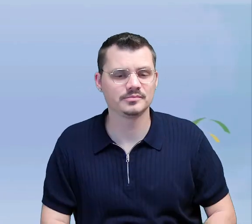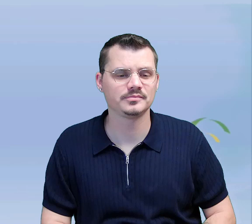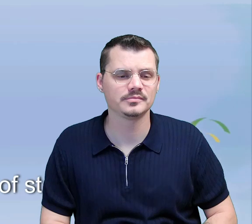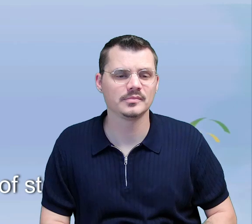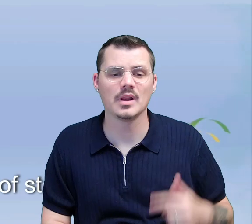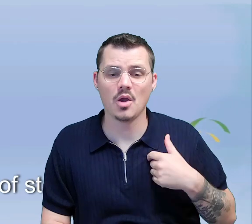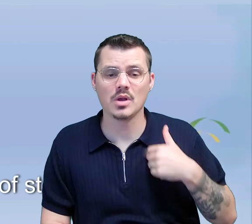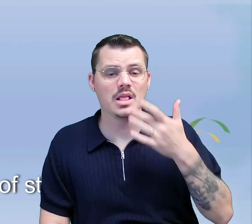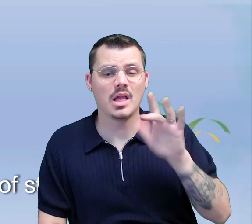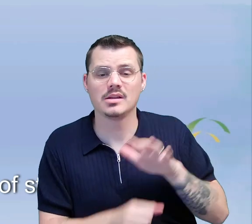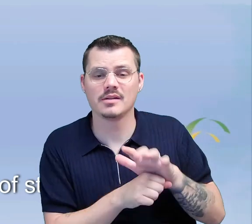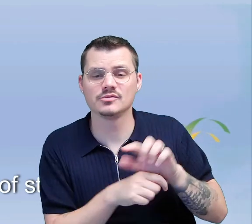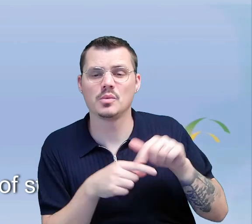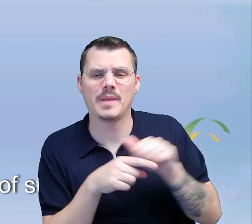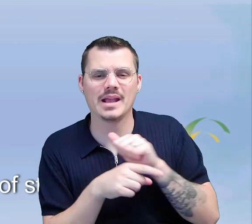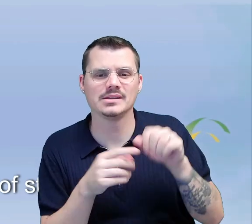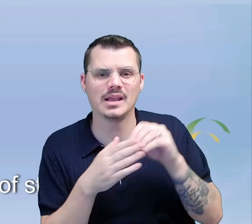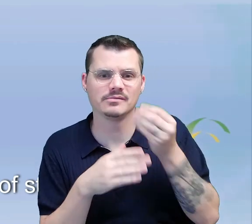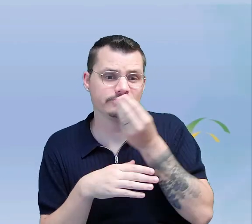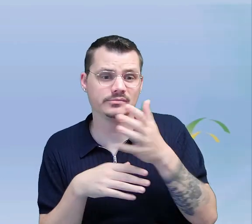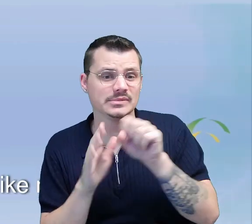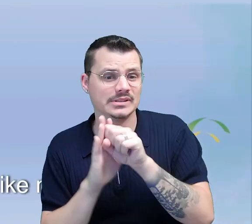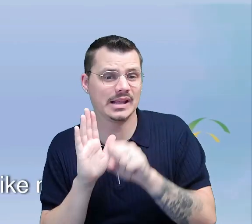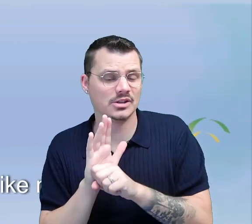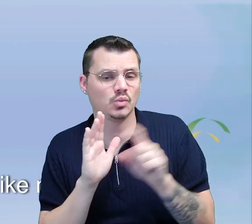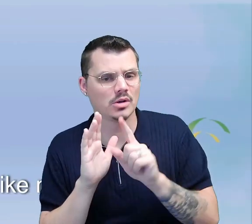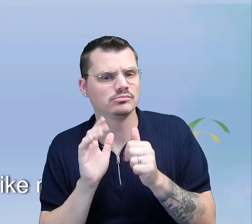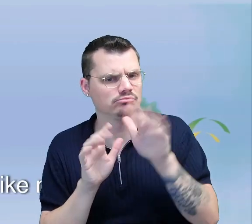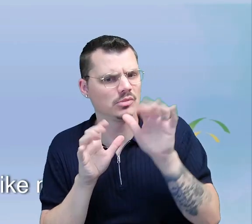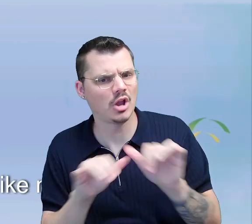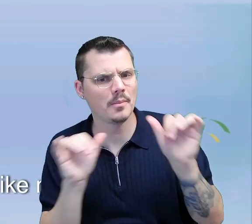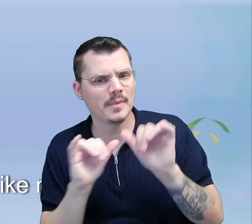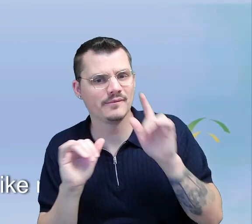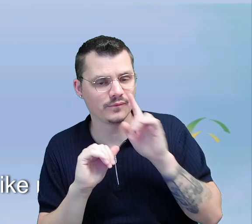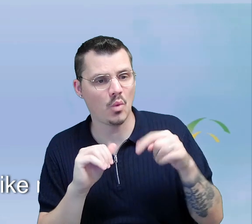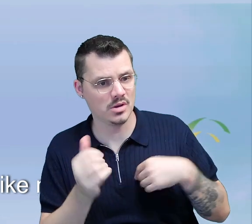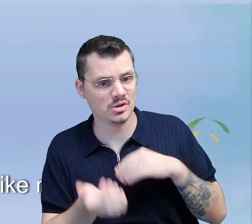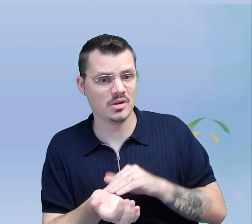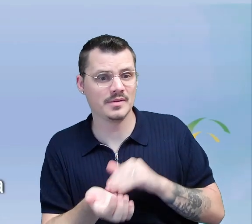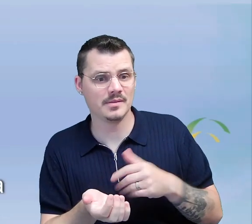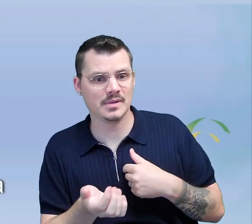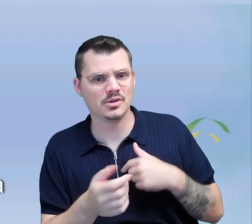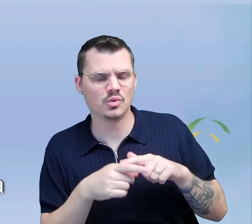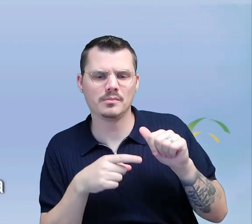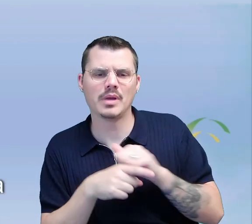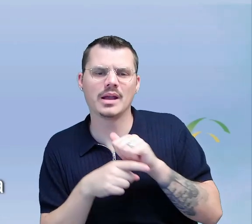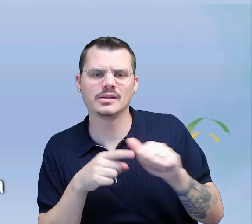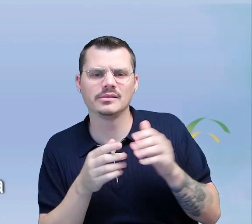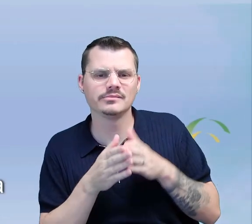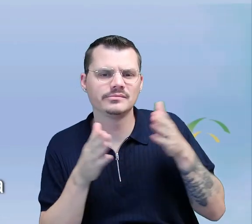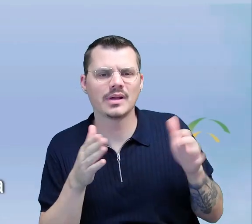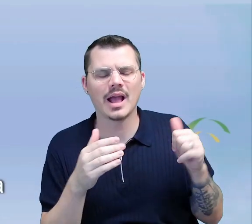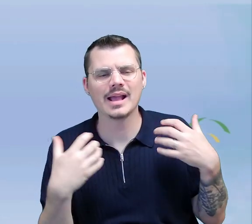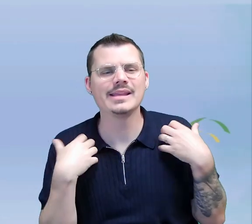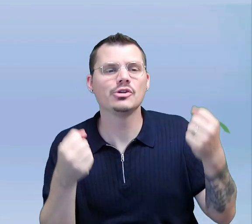I was lucky enough to practice in a couple of states where it was really common for an MD like me to practice alongside